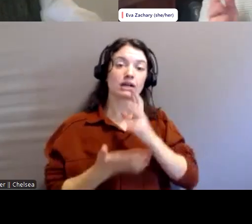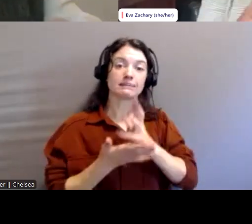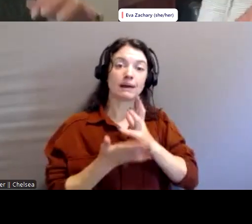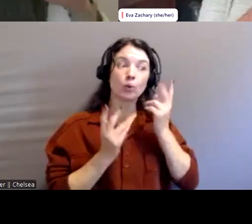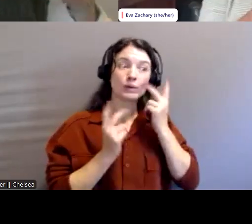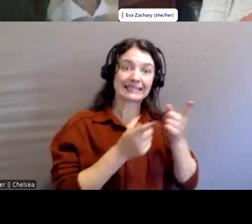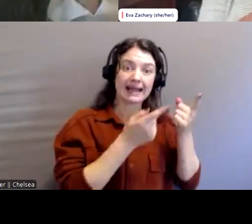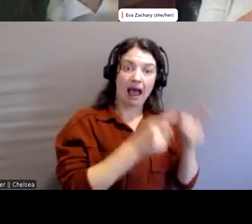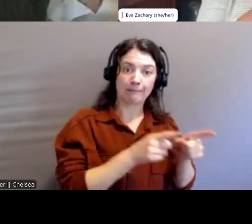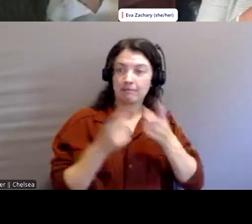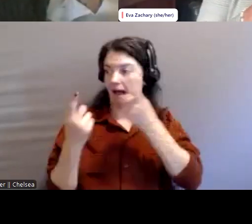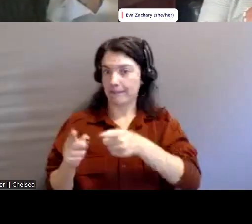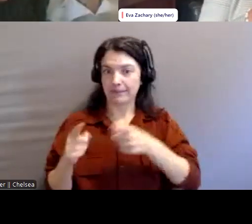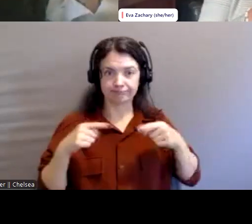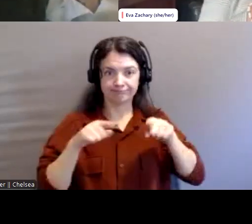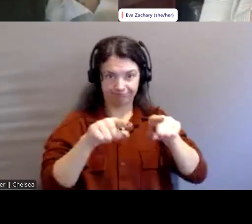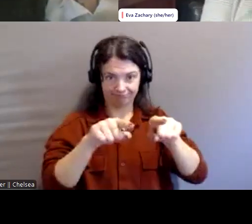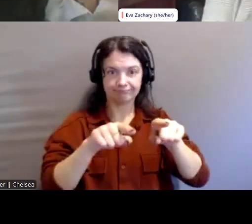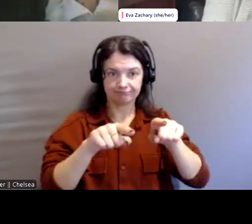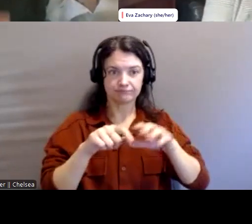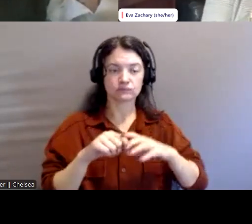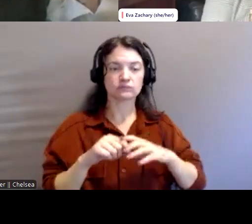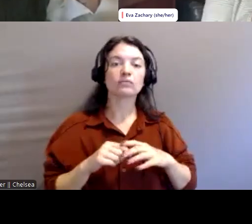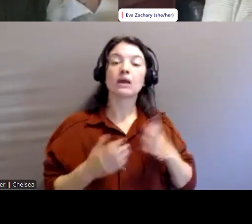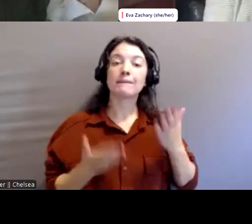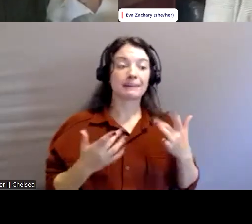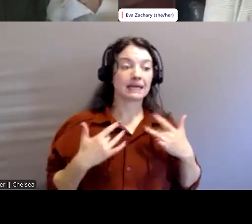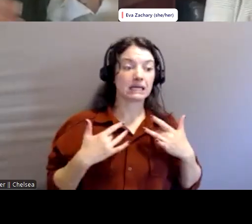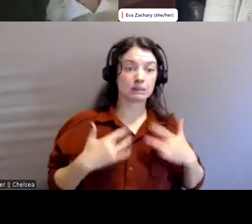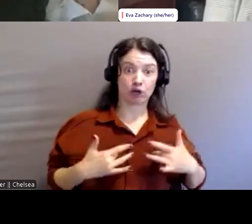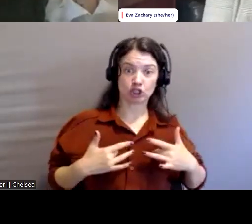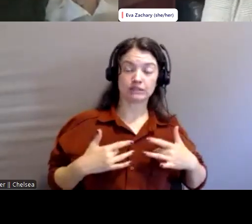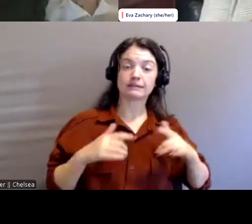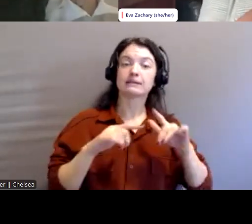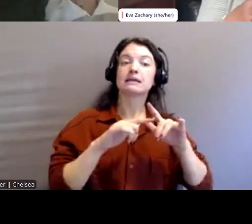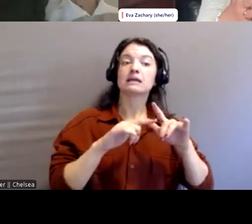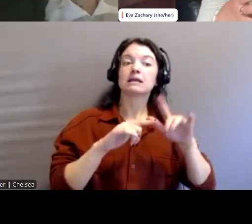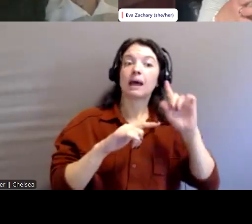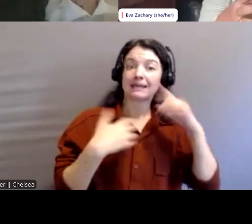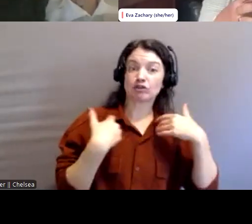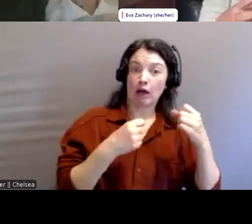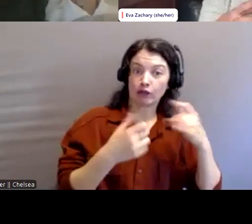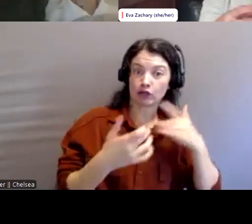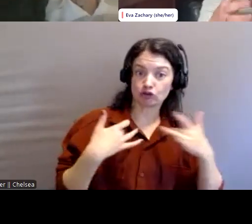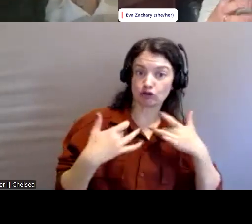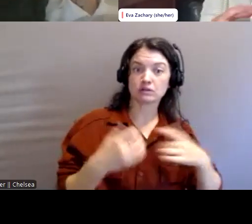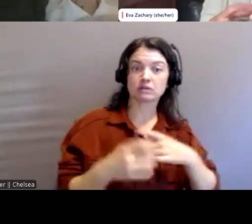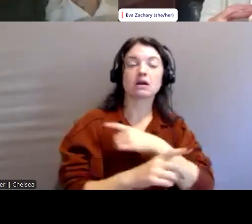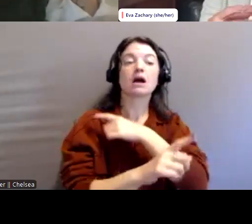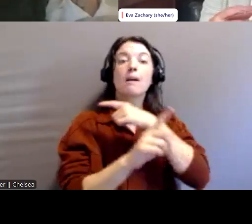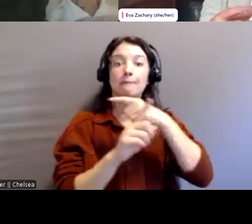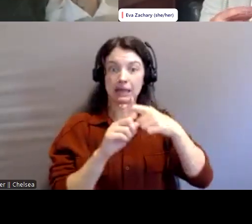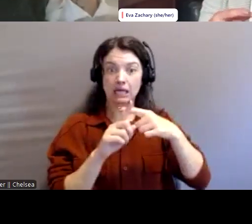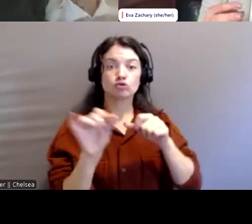element where you have depression, where you have you have mental health concerns, along with substance